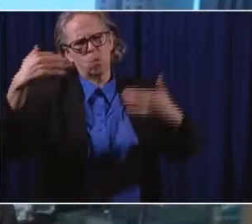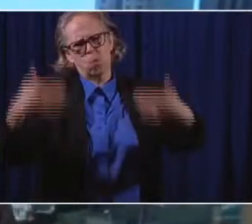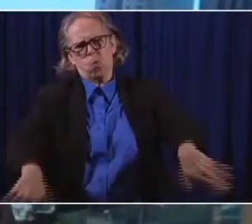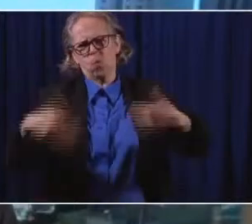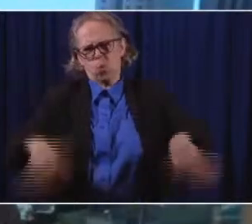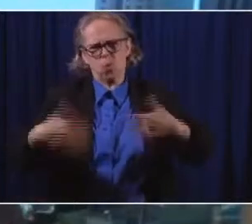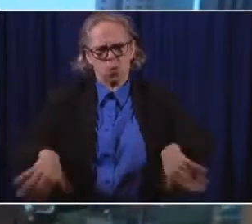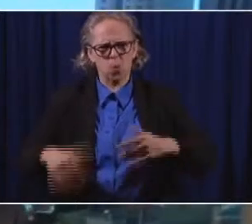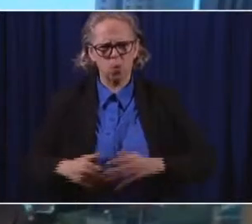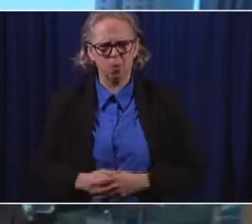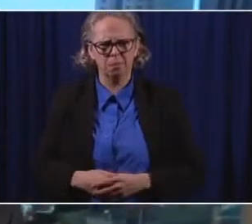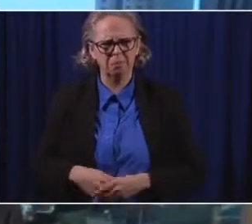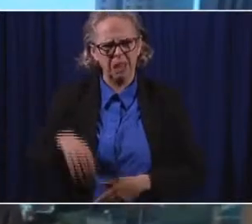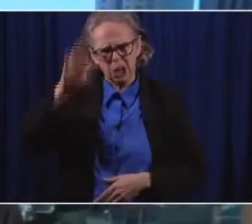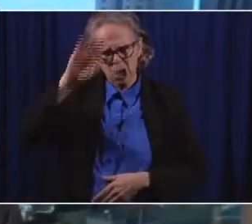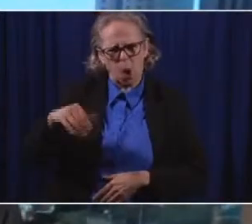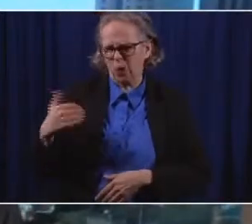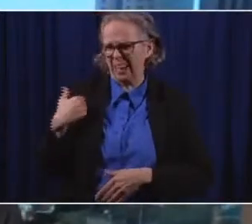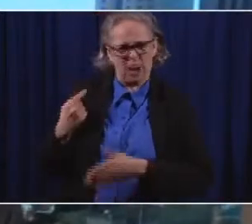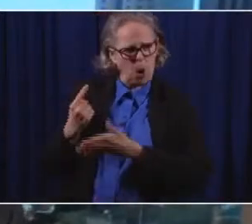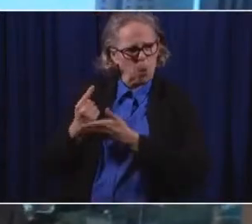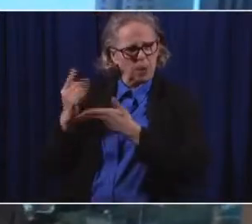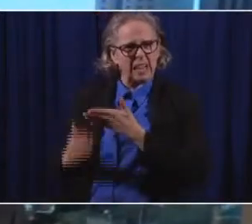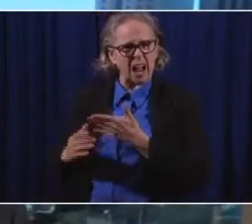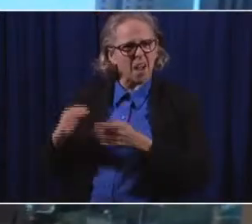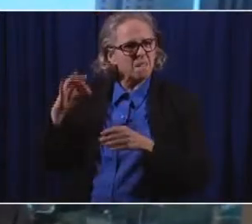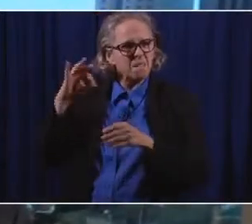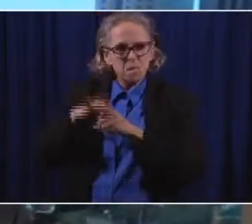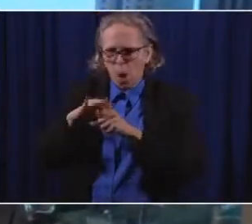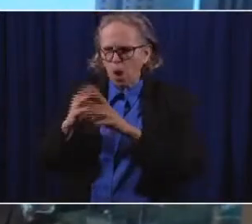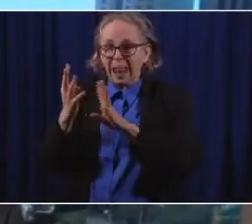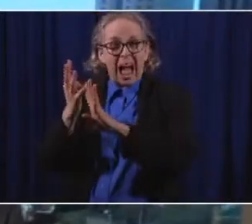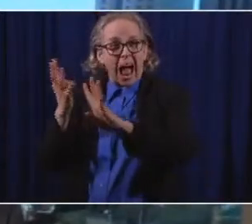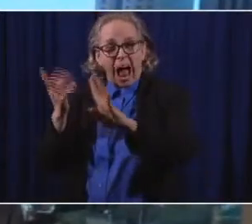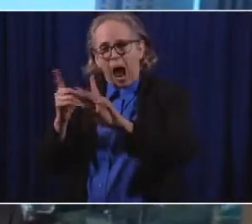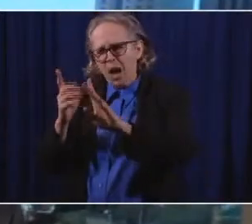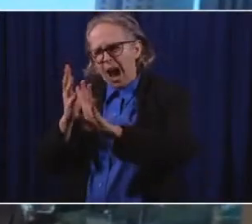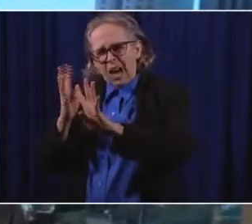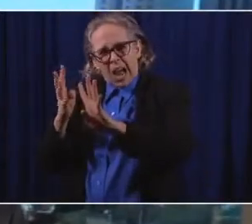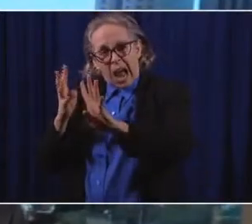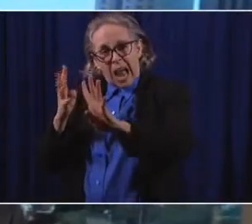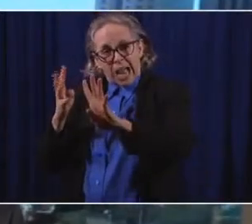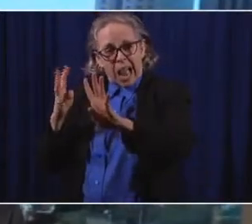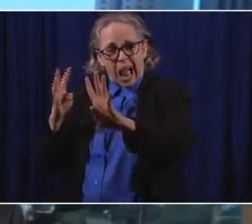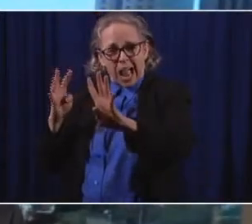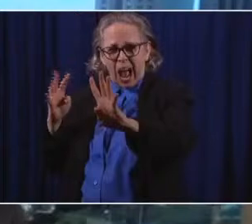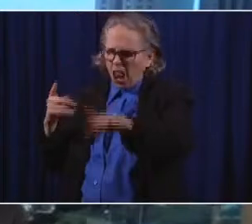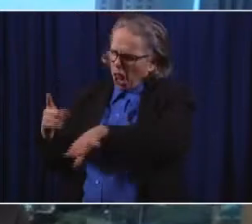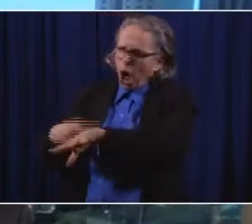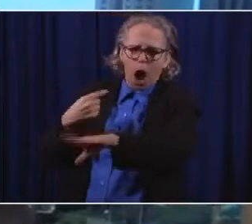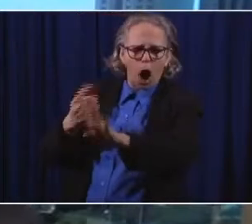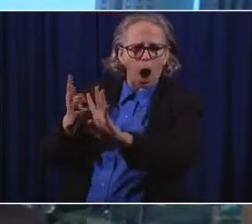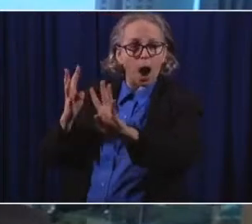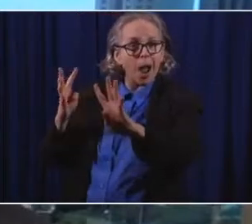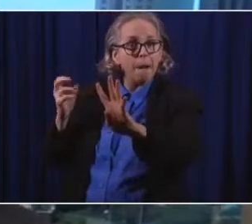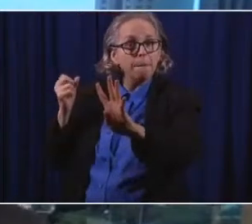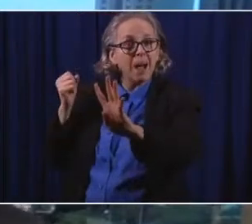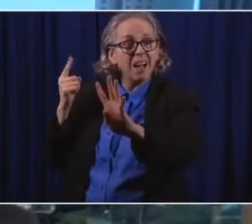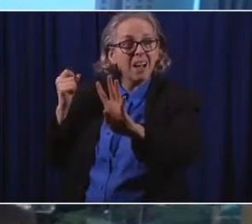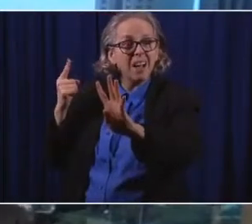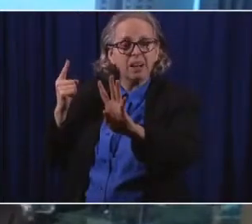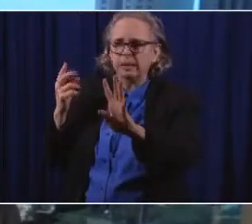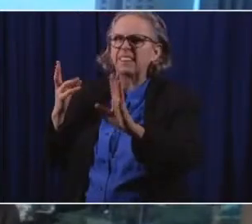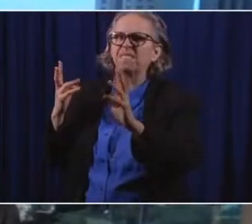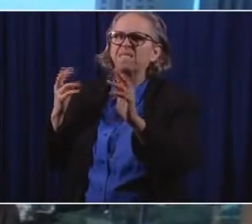distanced, so it may look like a longer line than it actually is, but those lines move quickly, and that's a sign of enthusiasm. Ohioans have